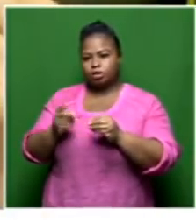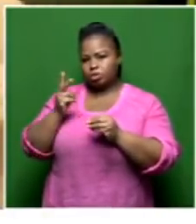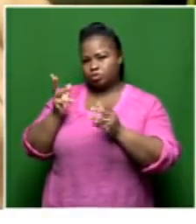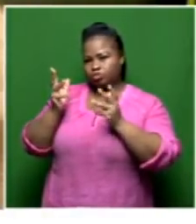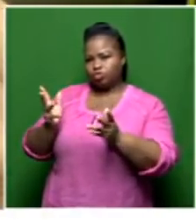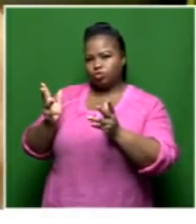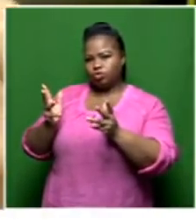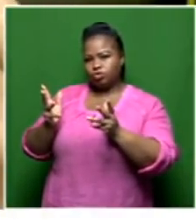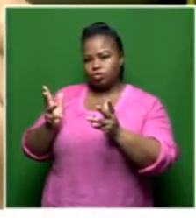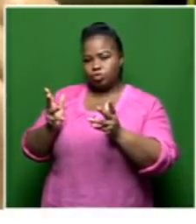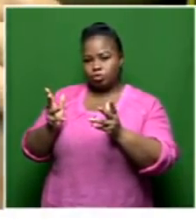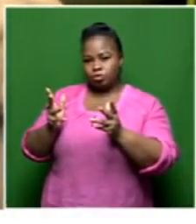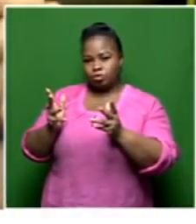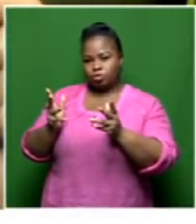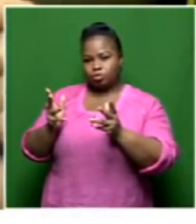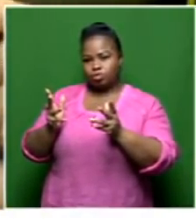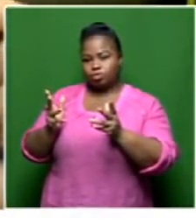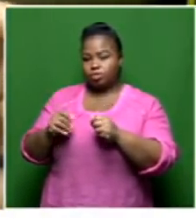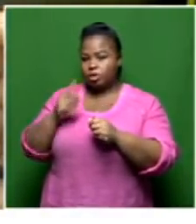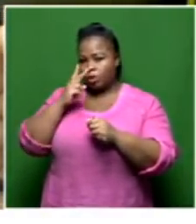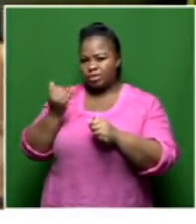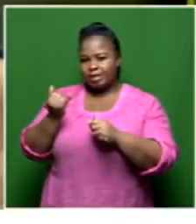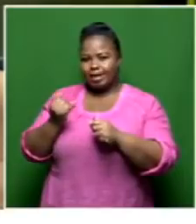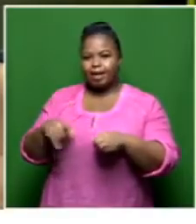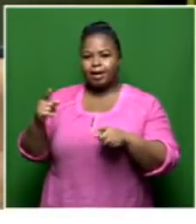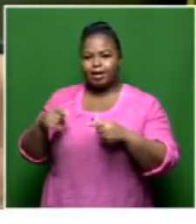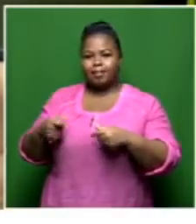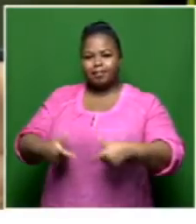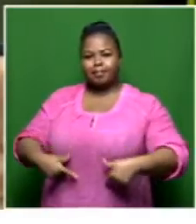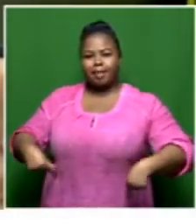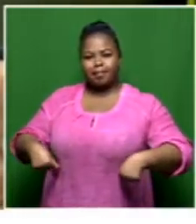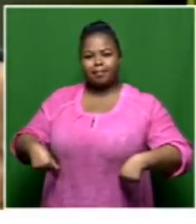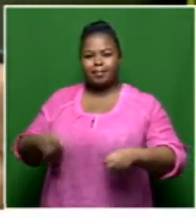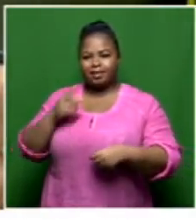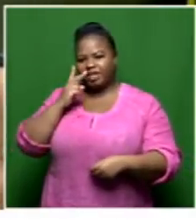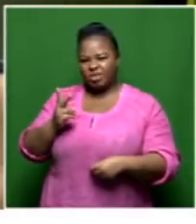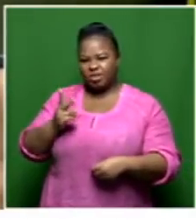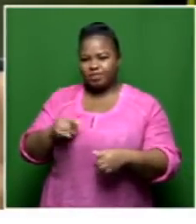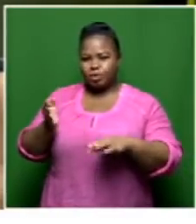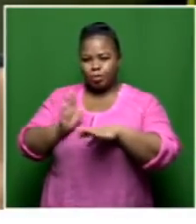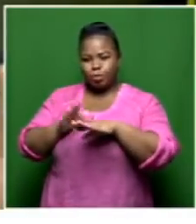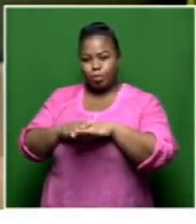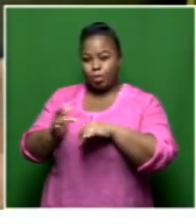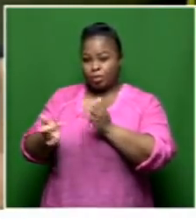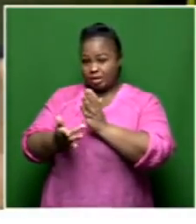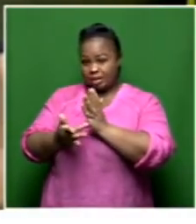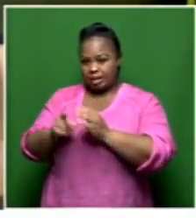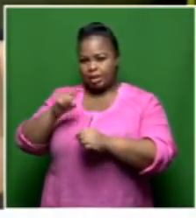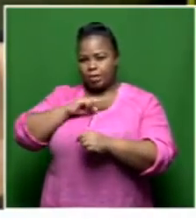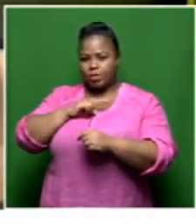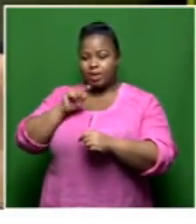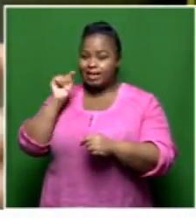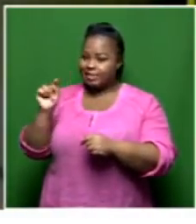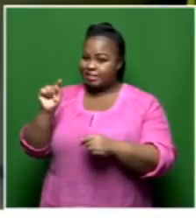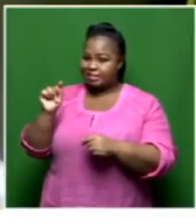like this-ish, if you can see it there. Yep. Looks a bit like ladies' underwear, but it's a heck of a lot more technical than that. This particular mask